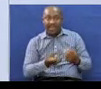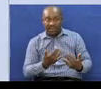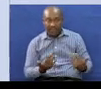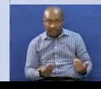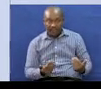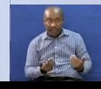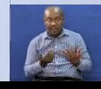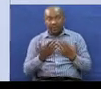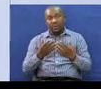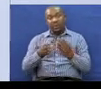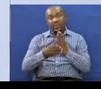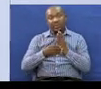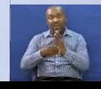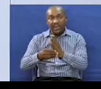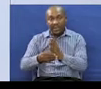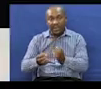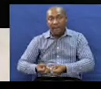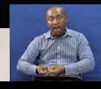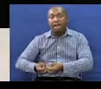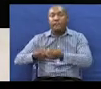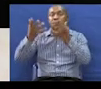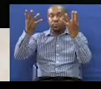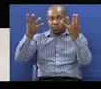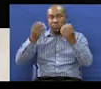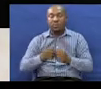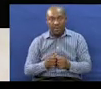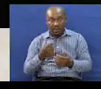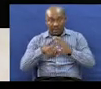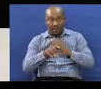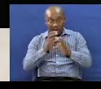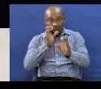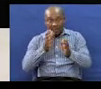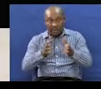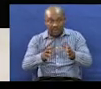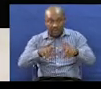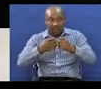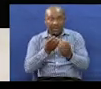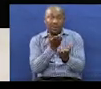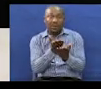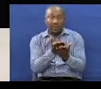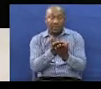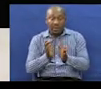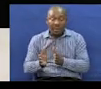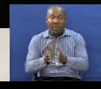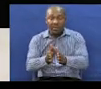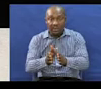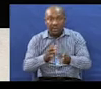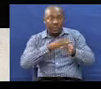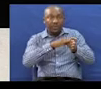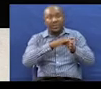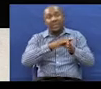catalyst. We talked about the definition of a catalyst. We said it is a chemical substance that will speed up the rate